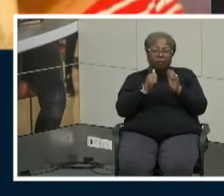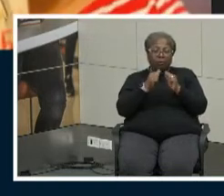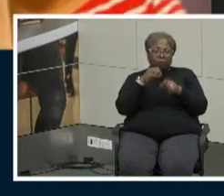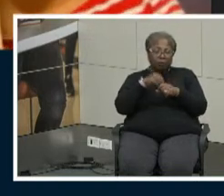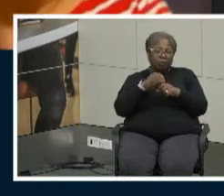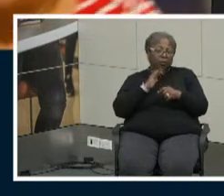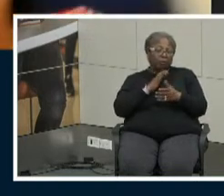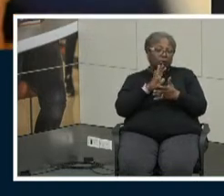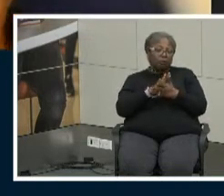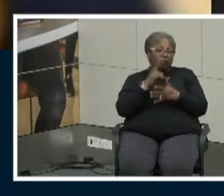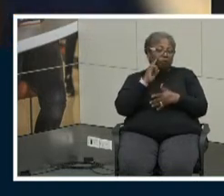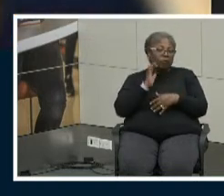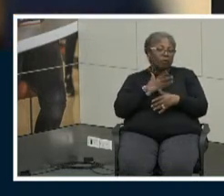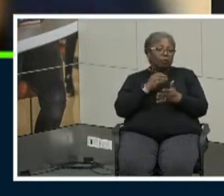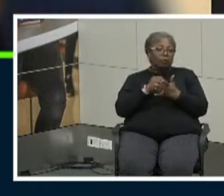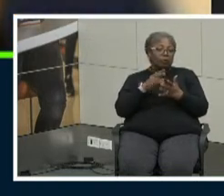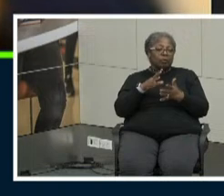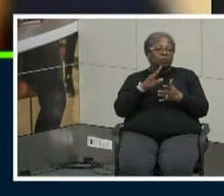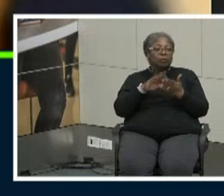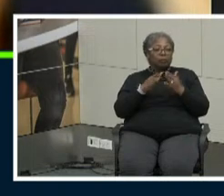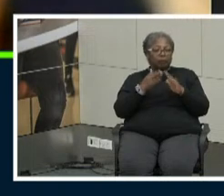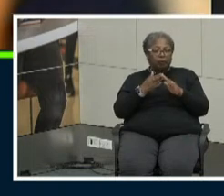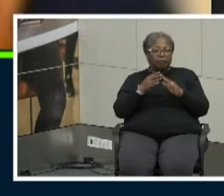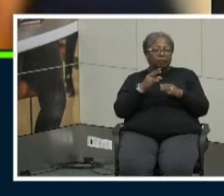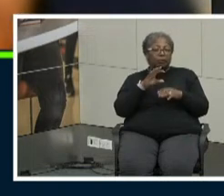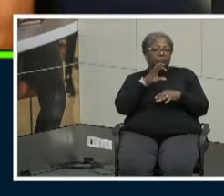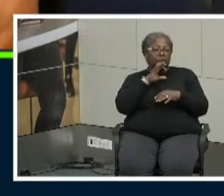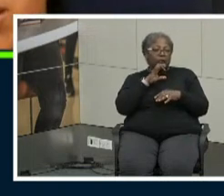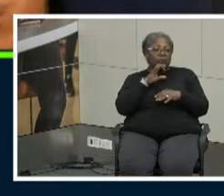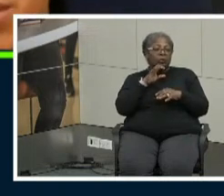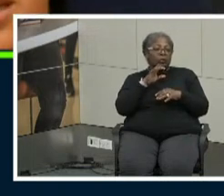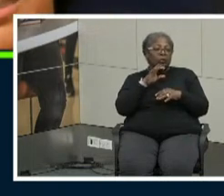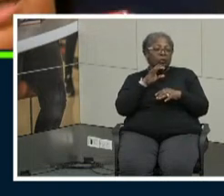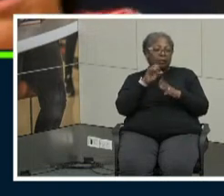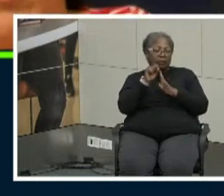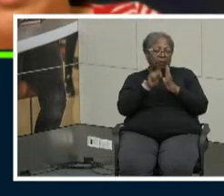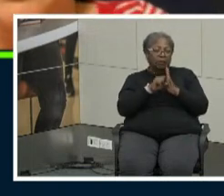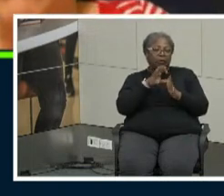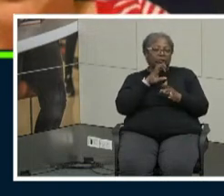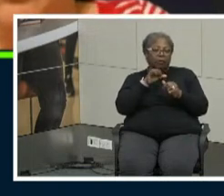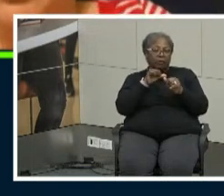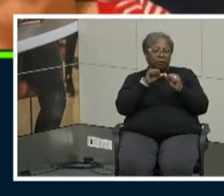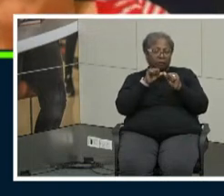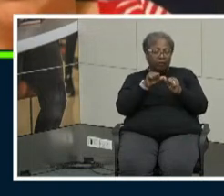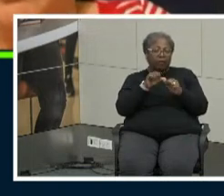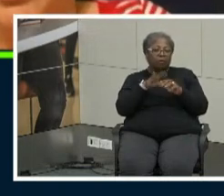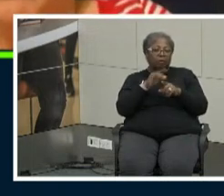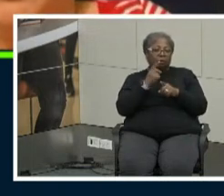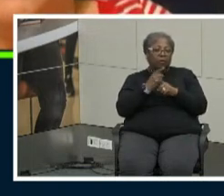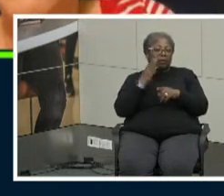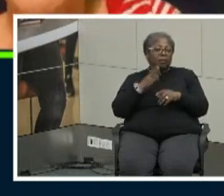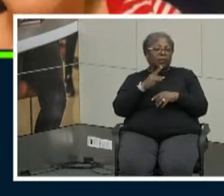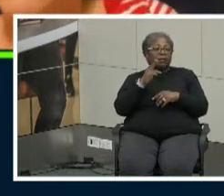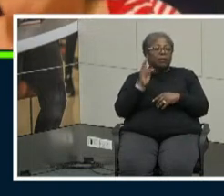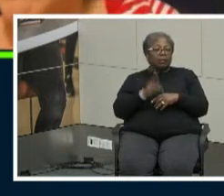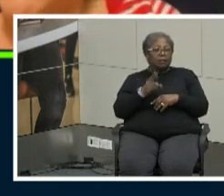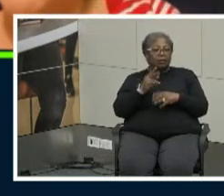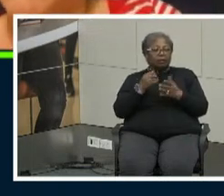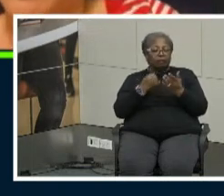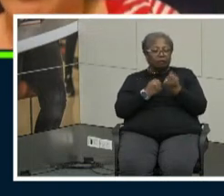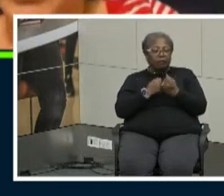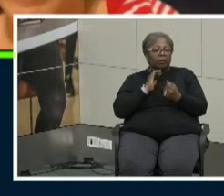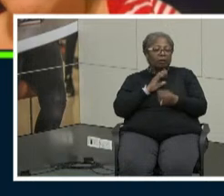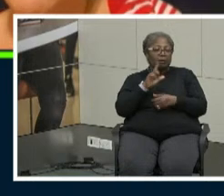our schools and for our students the community is watching the state is watching please stand on the right side of history and fund our libraries and